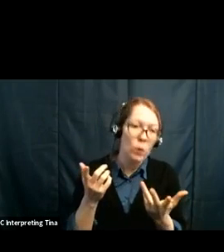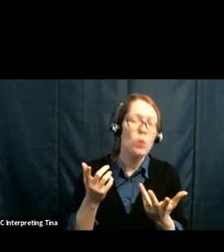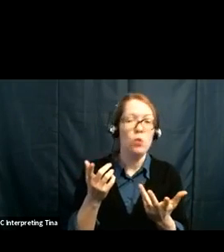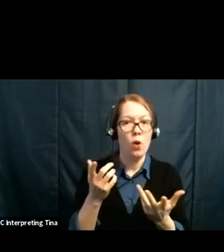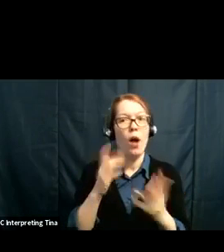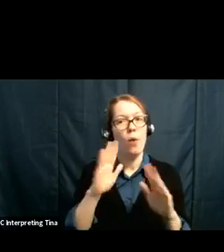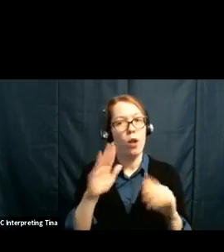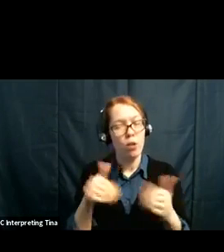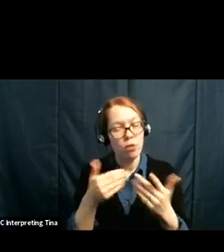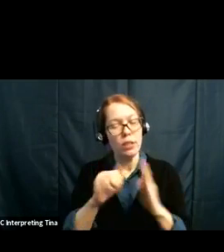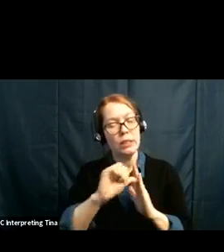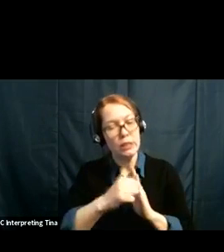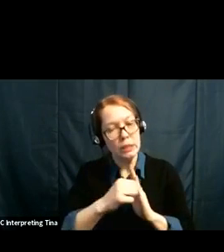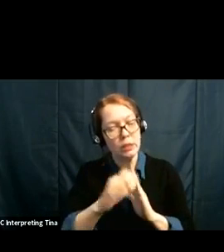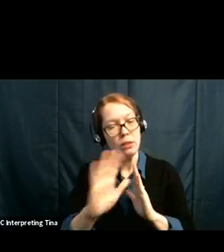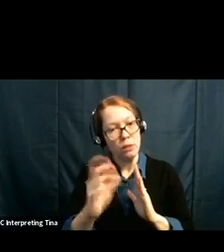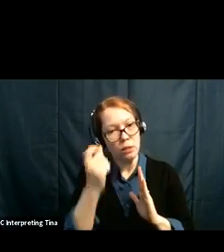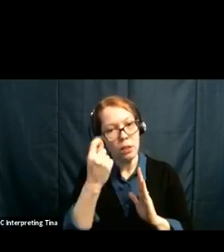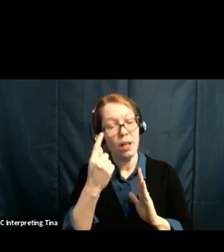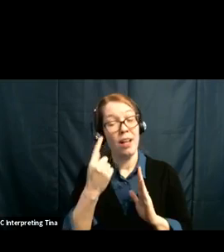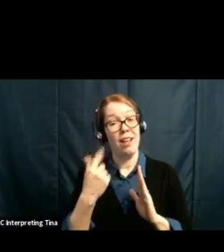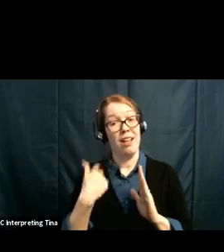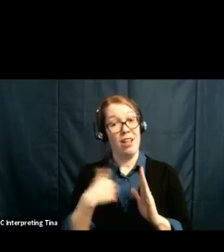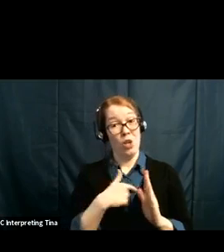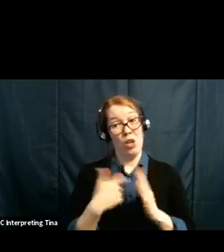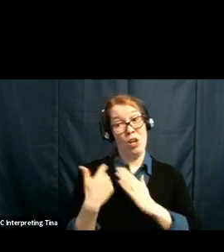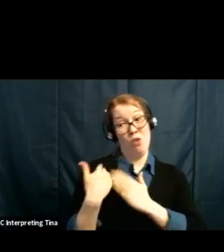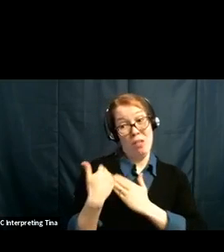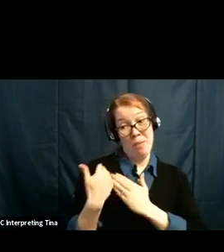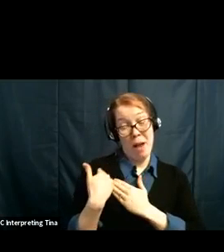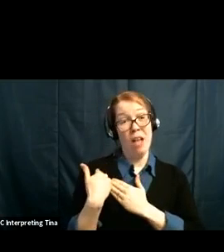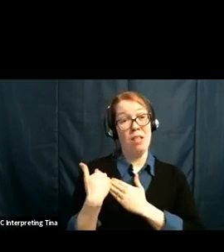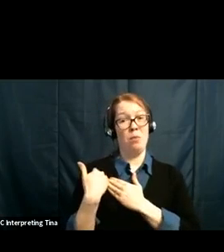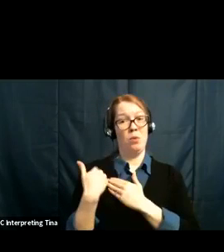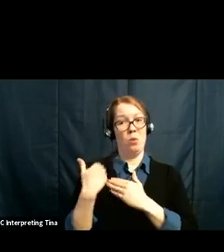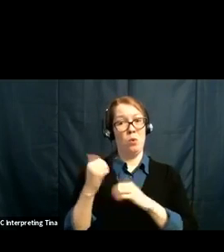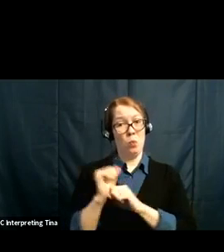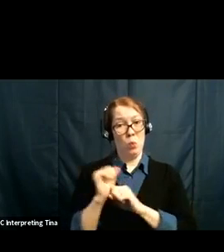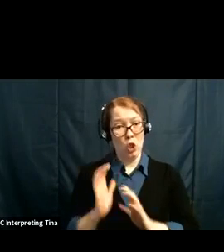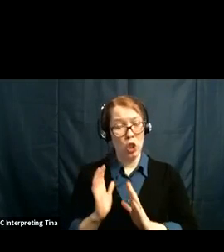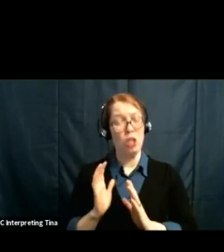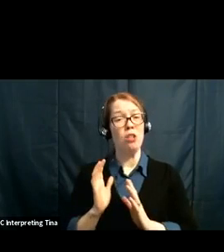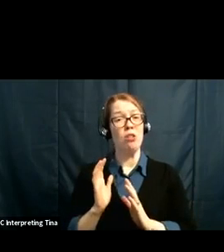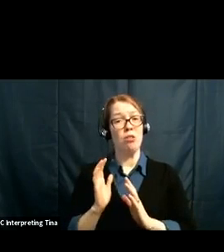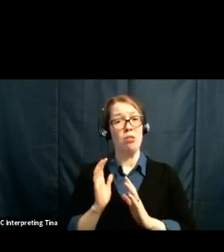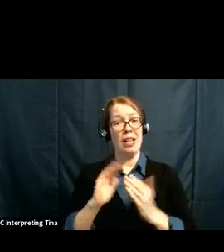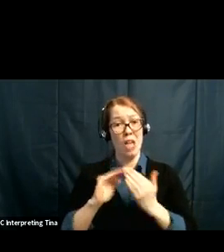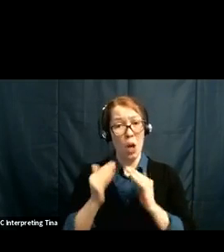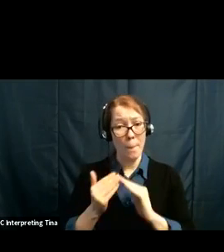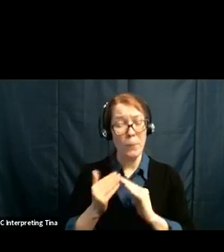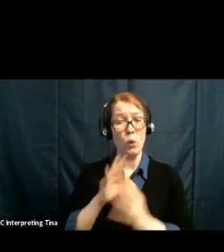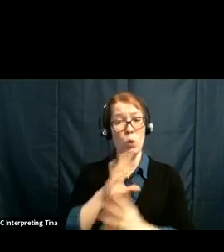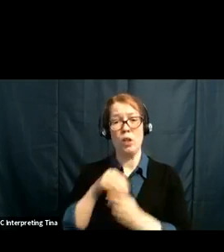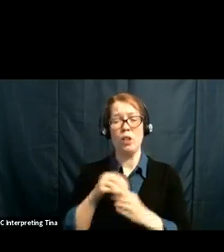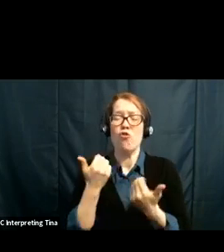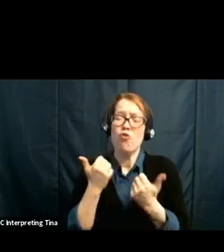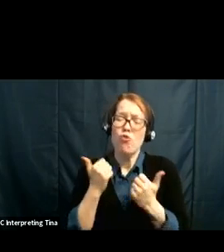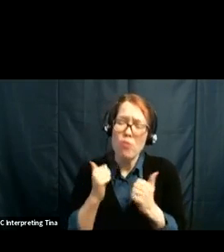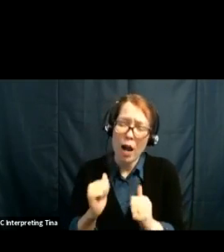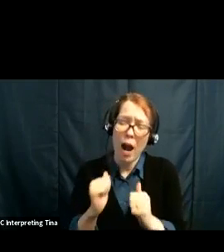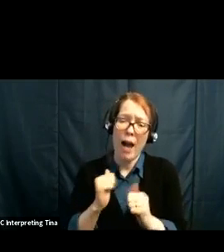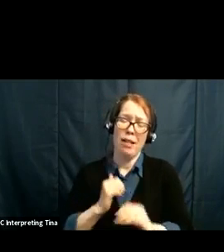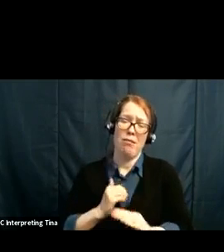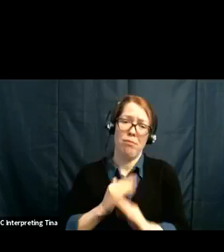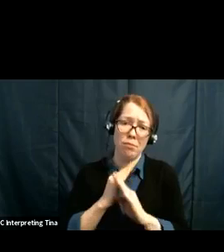reiterate the responsibility we have as members of a community to try not to pass on this